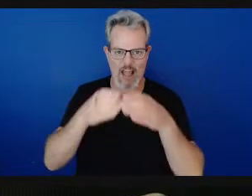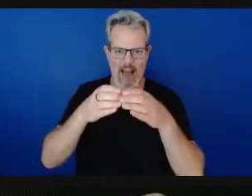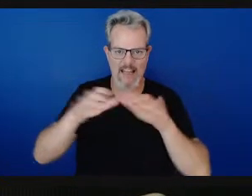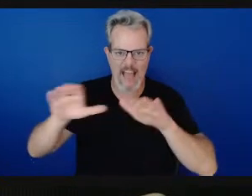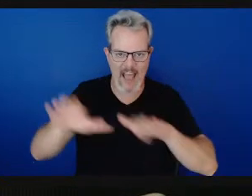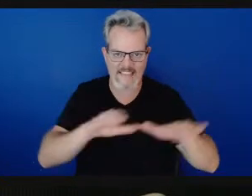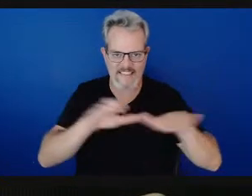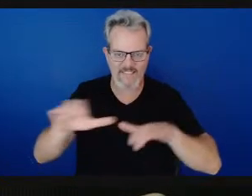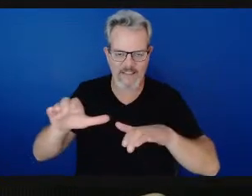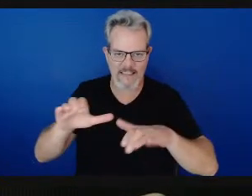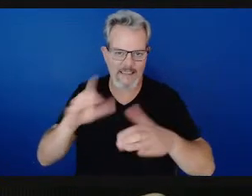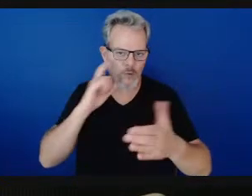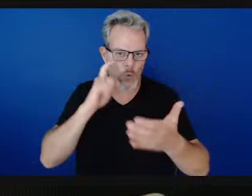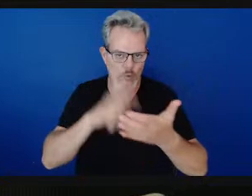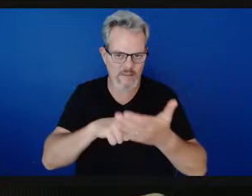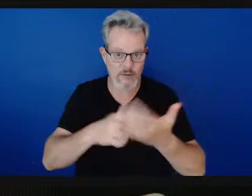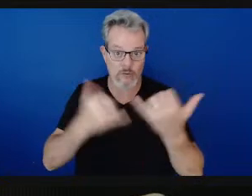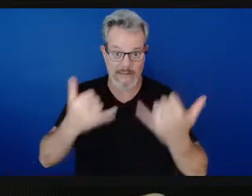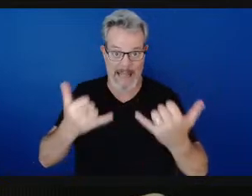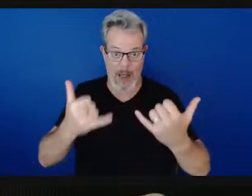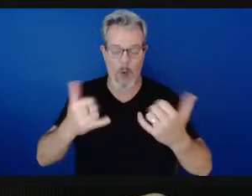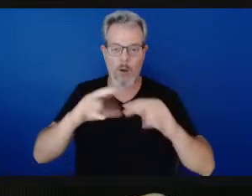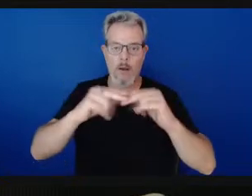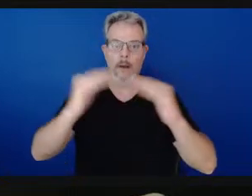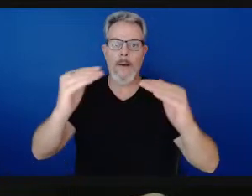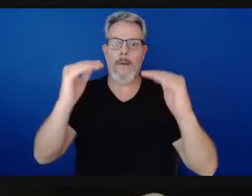from warning to watch and from